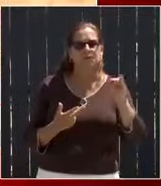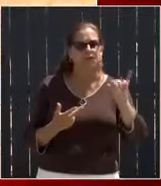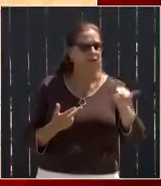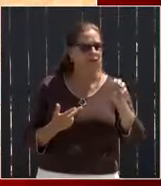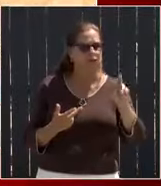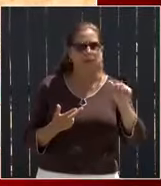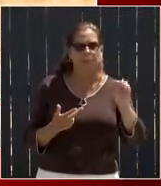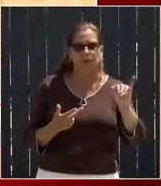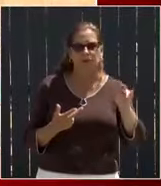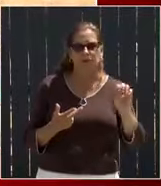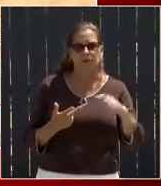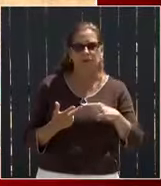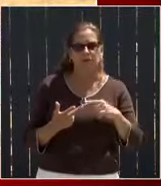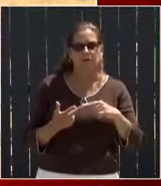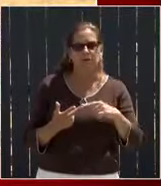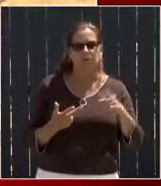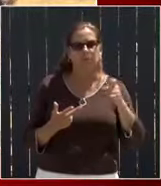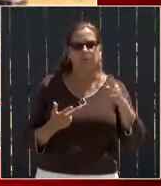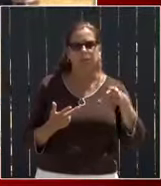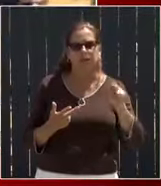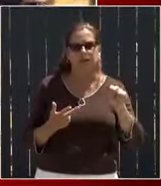David, you want to kick us off?